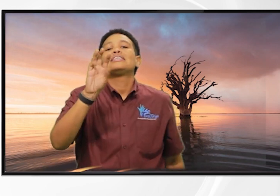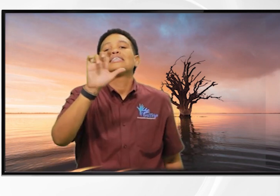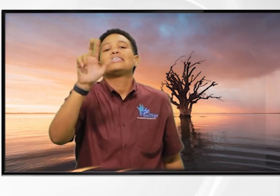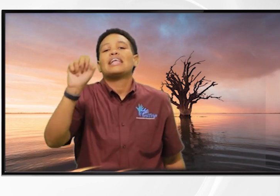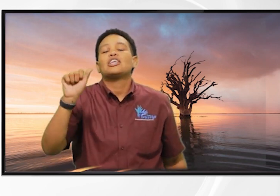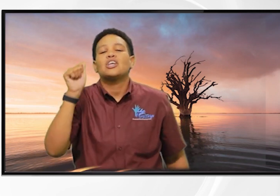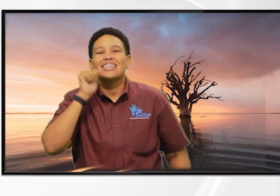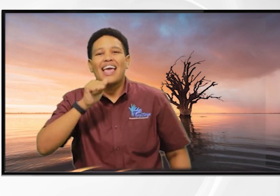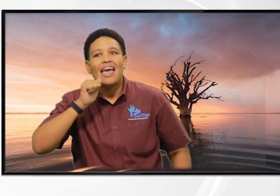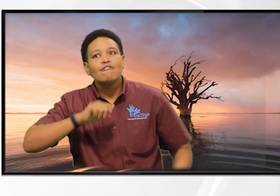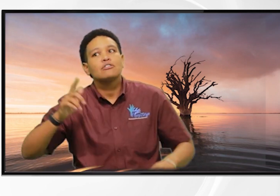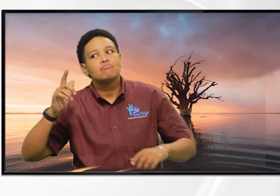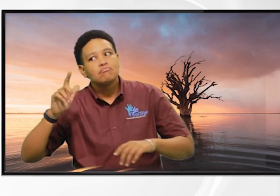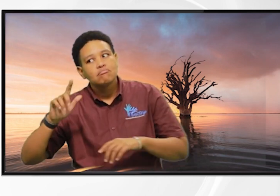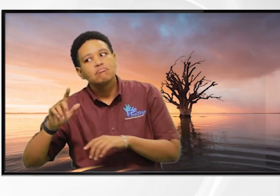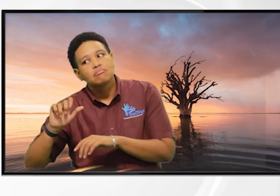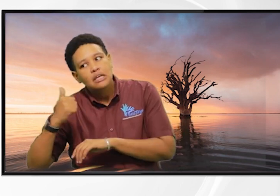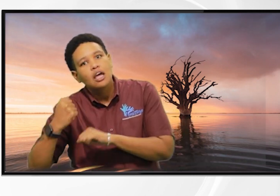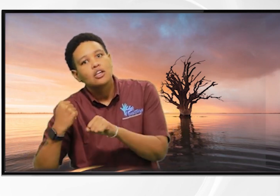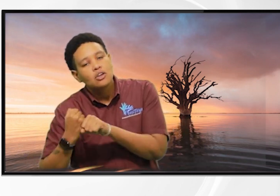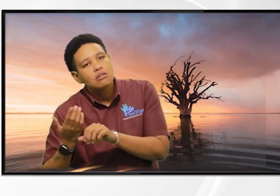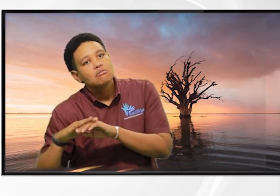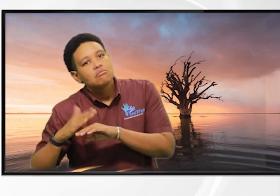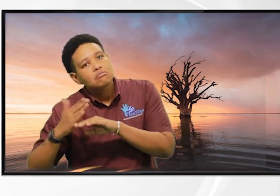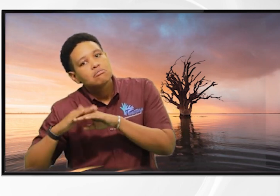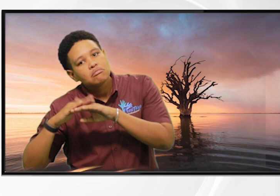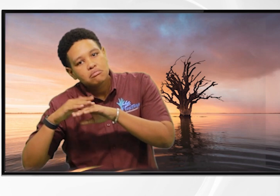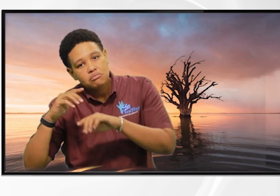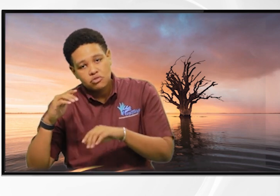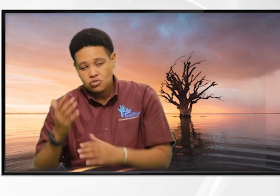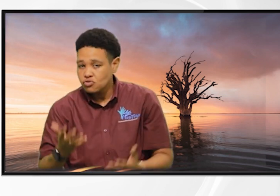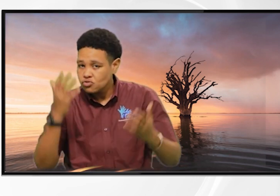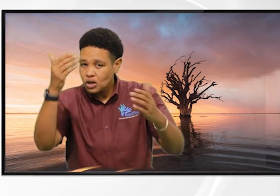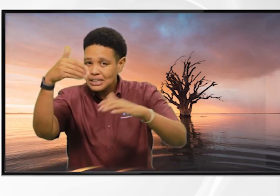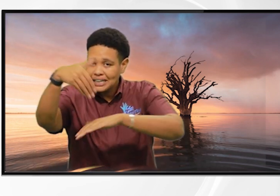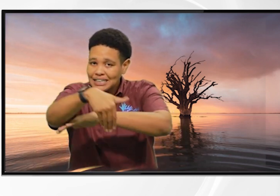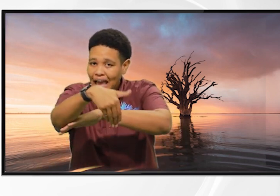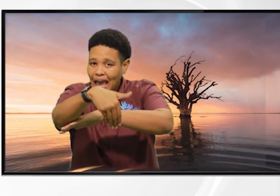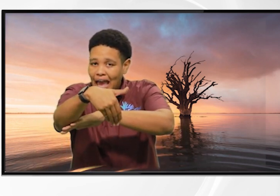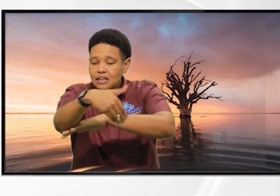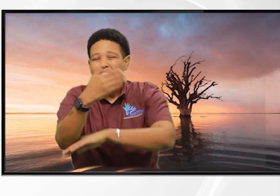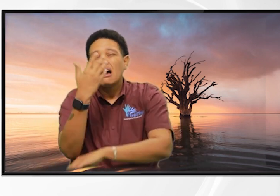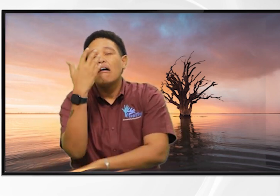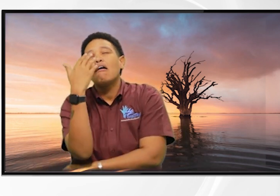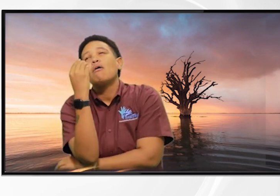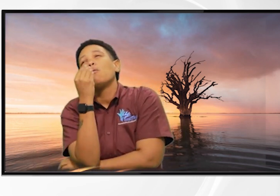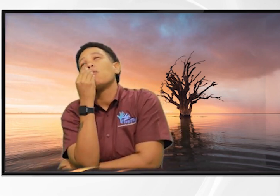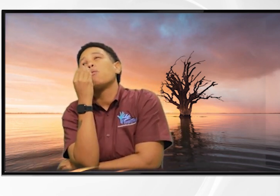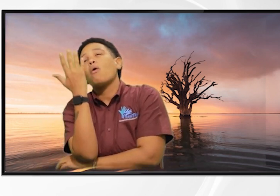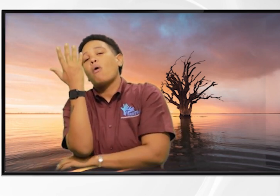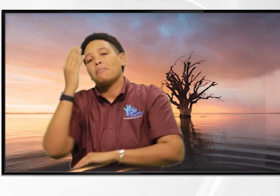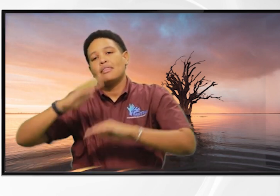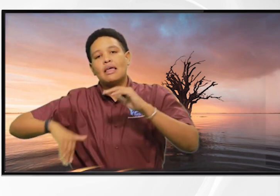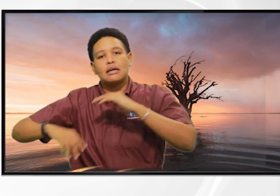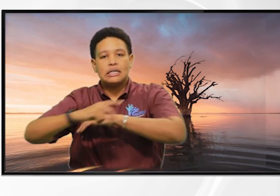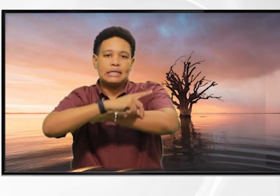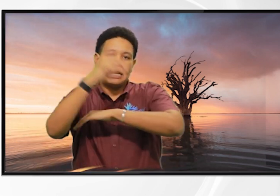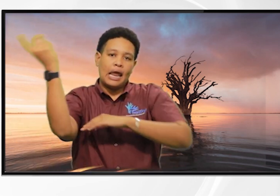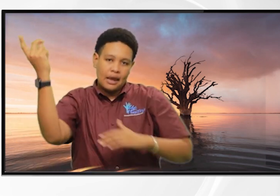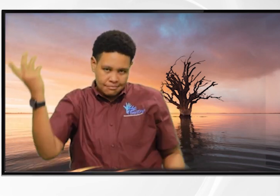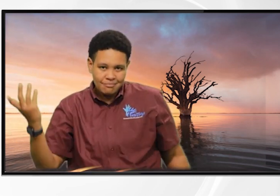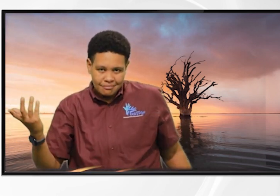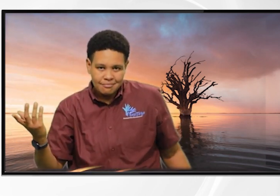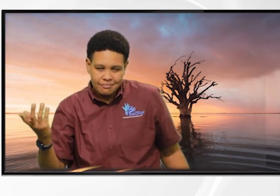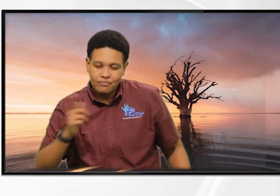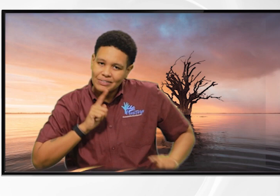decade. This suggests that nighttime temperatures are warming faster than daytime temperatures, and